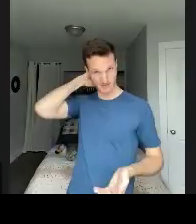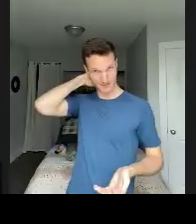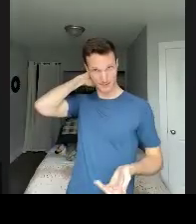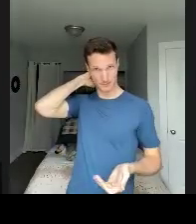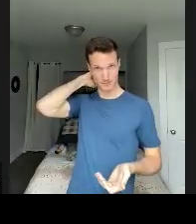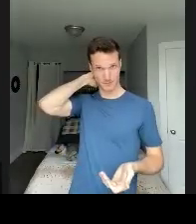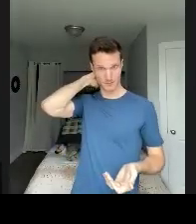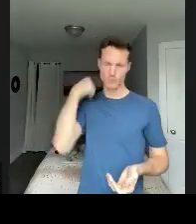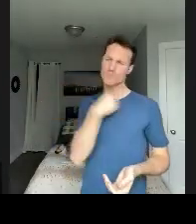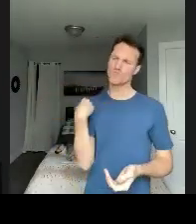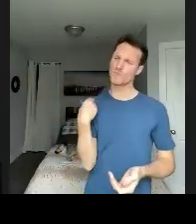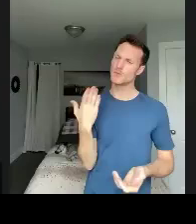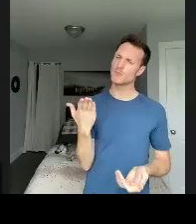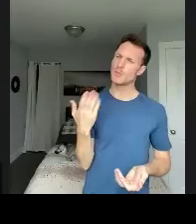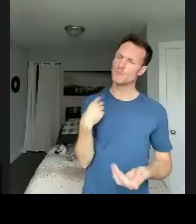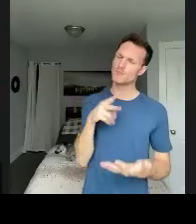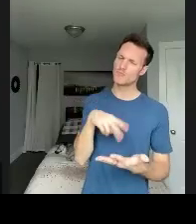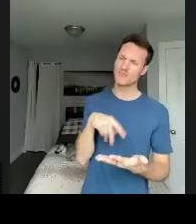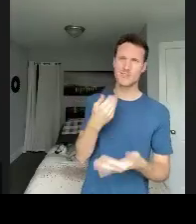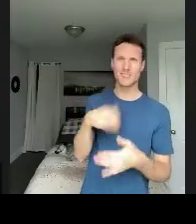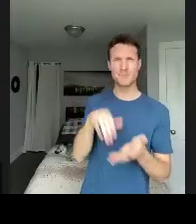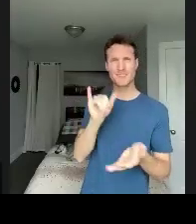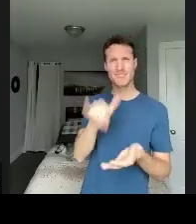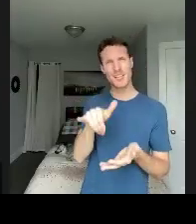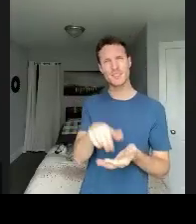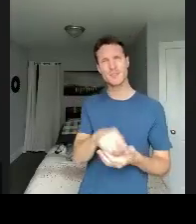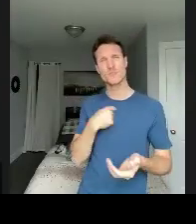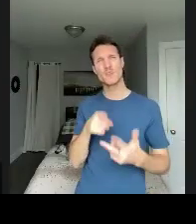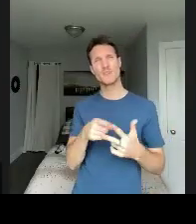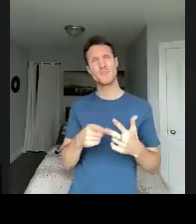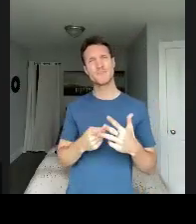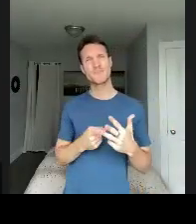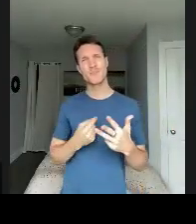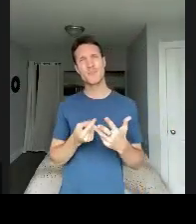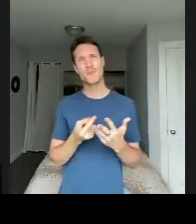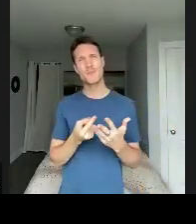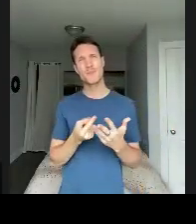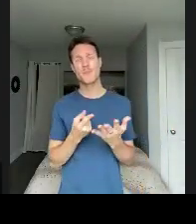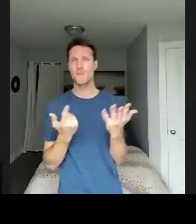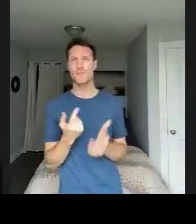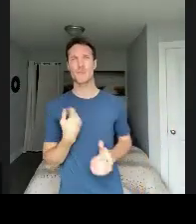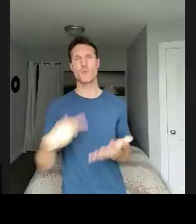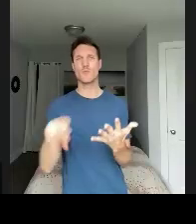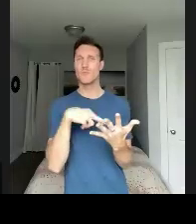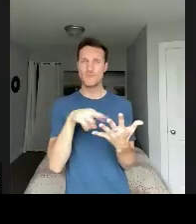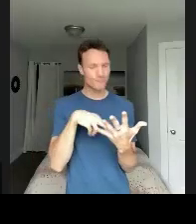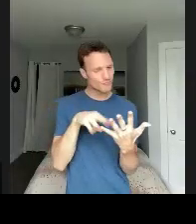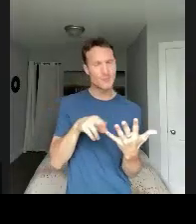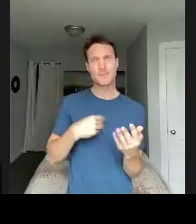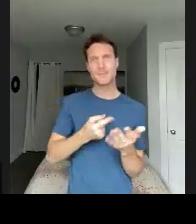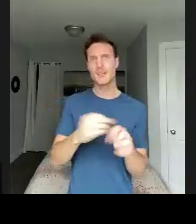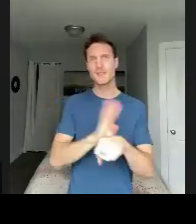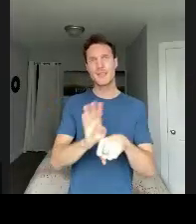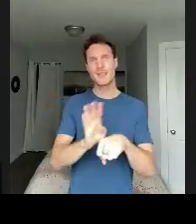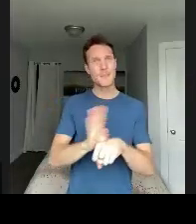So we are looking into that. We have a couple of options that we're reviewing on how to complete that study, and hopefully we'll